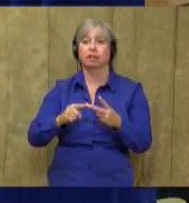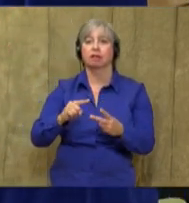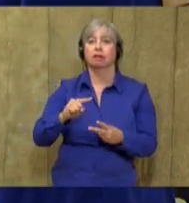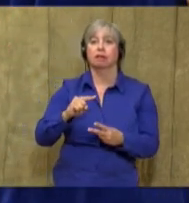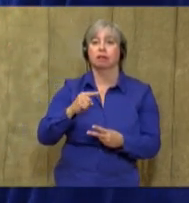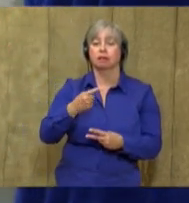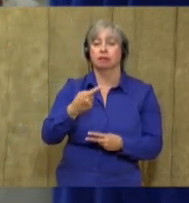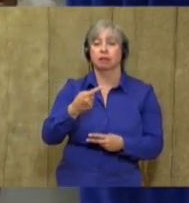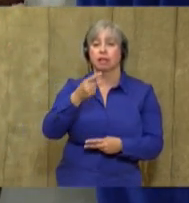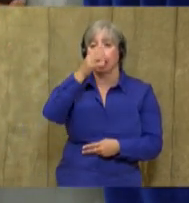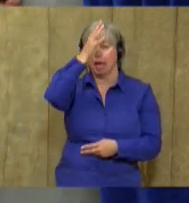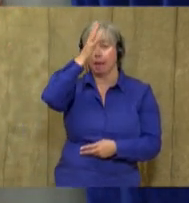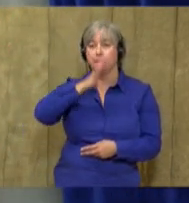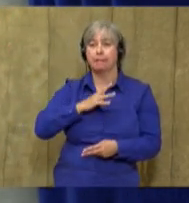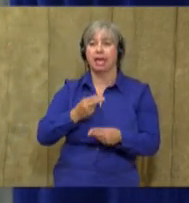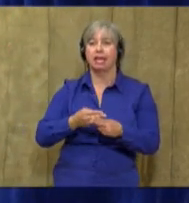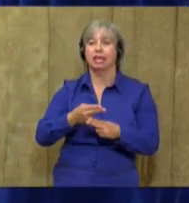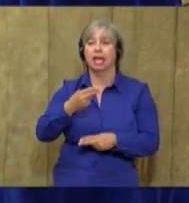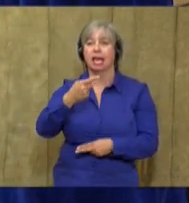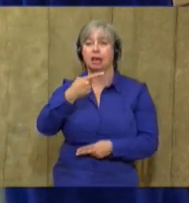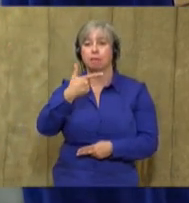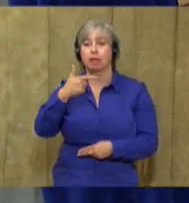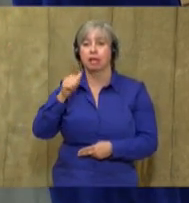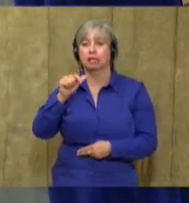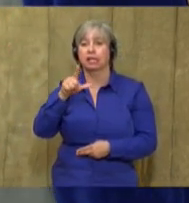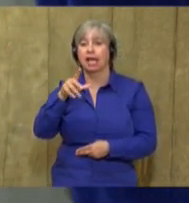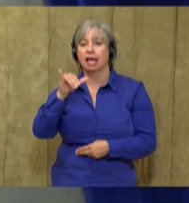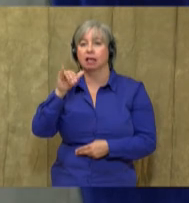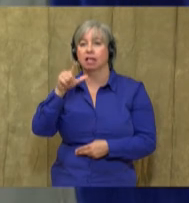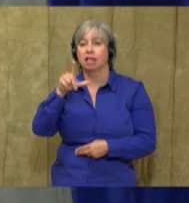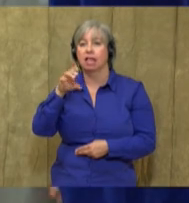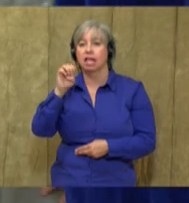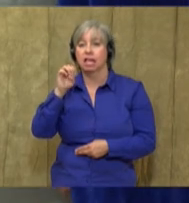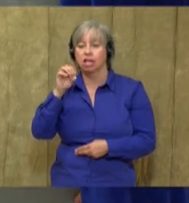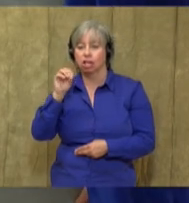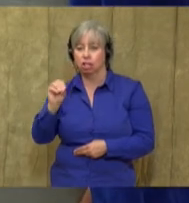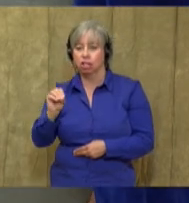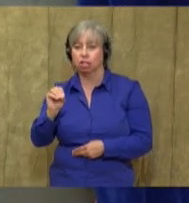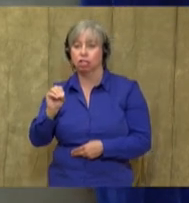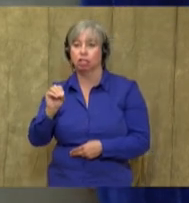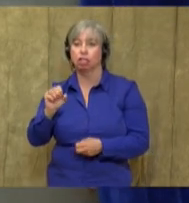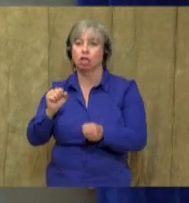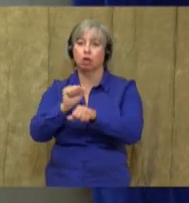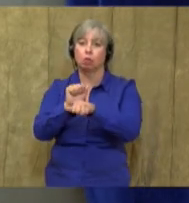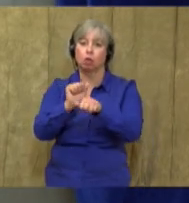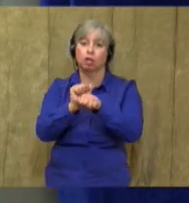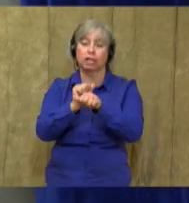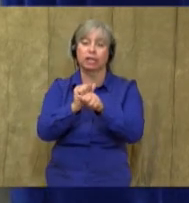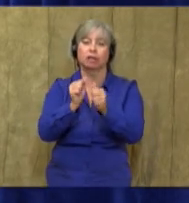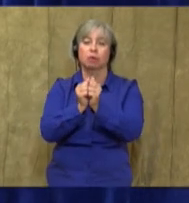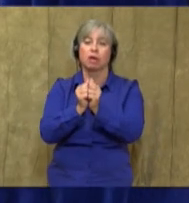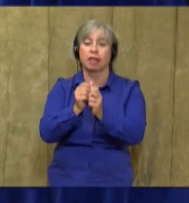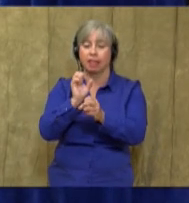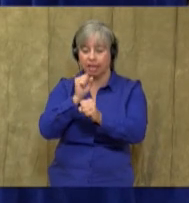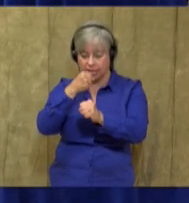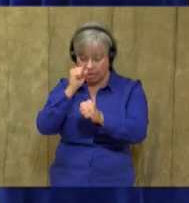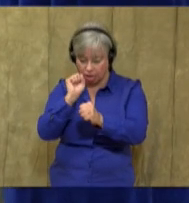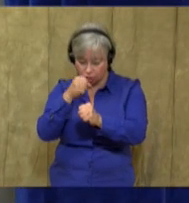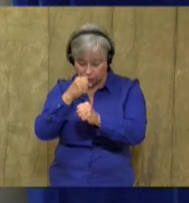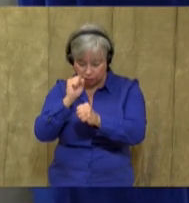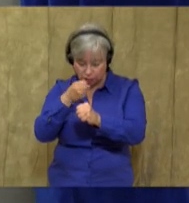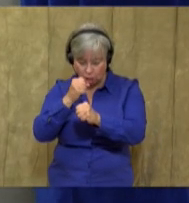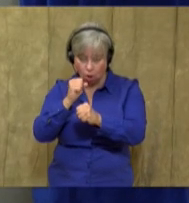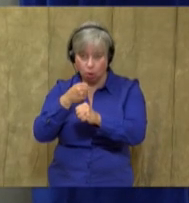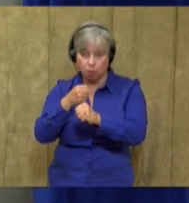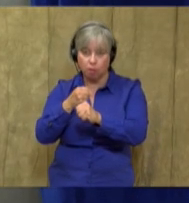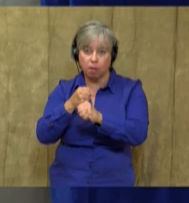that theory is a man called Galileo. Galileo is going to do lots of pioneering work with telescopes. Now, the interesting thing